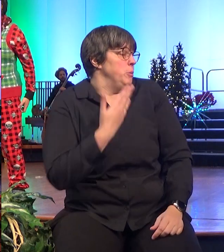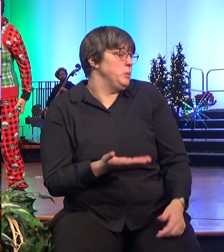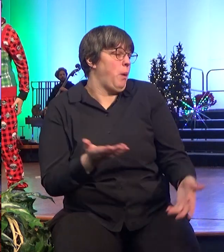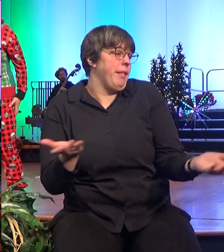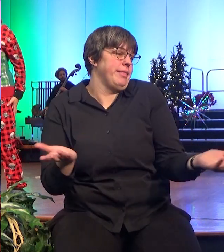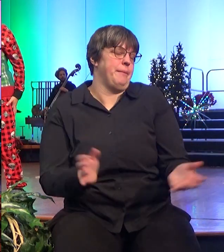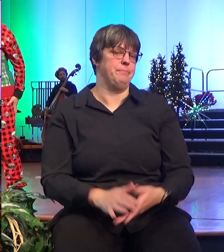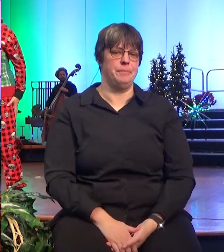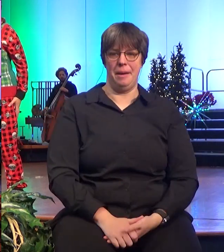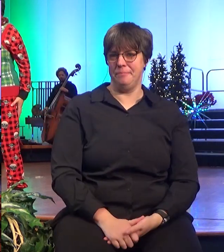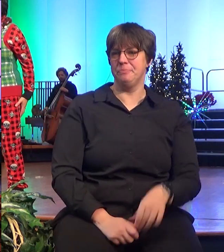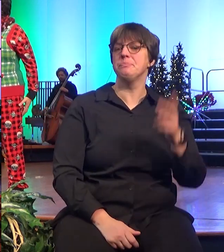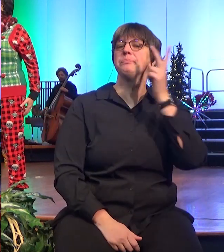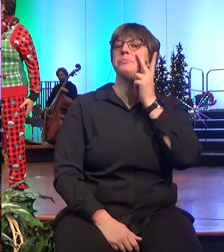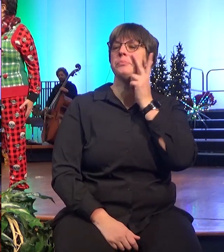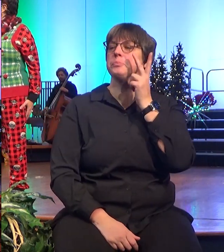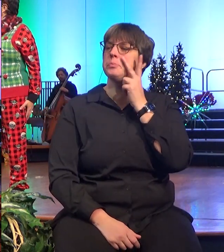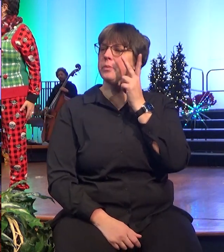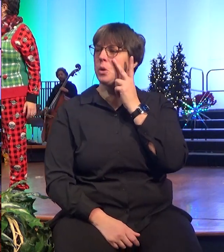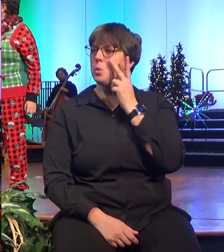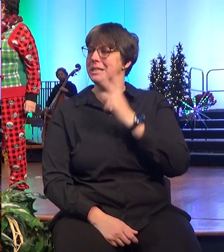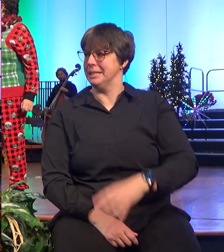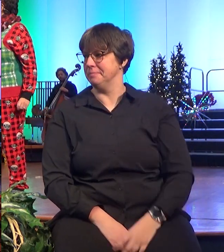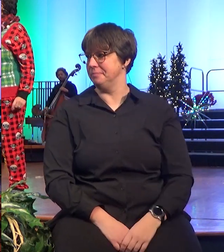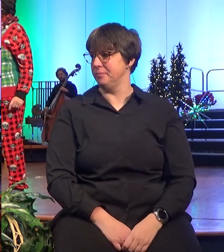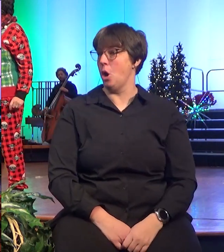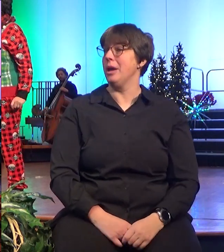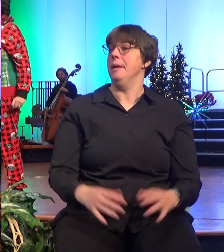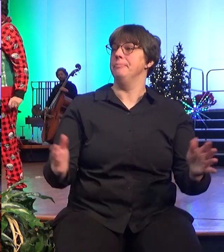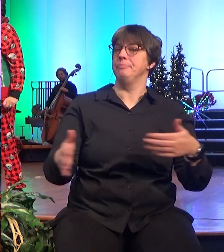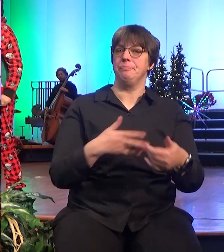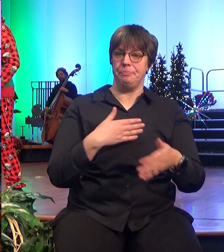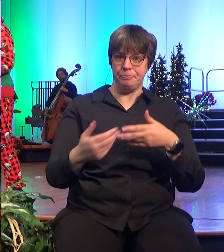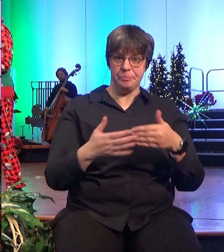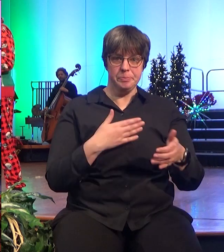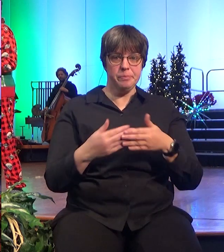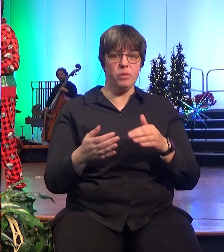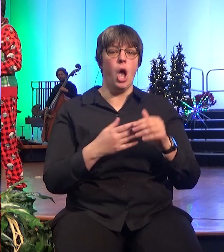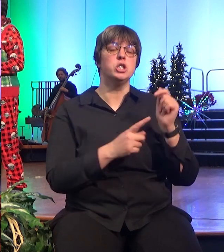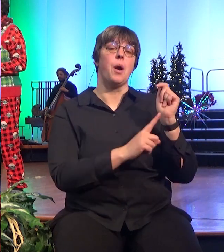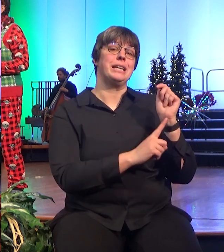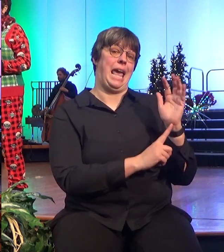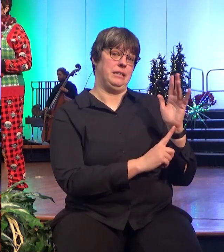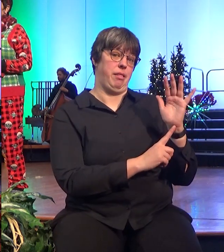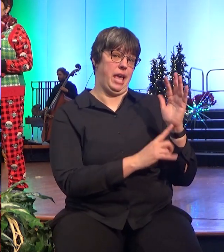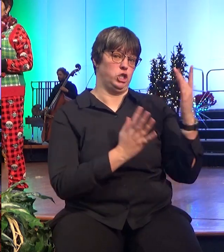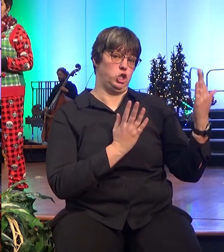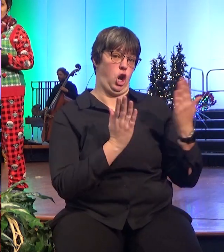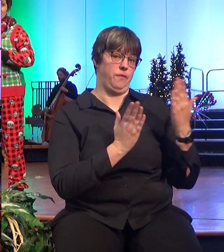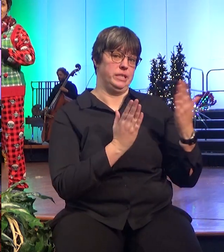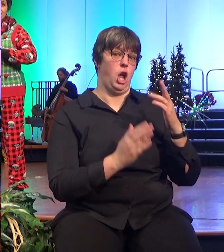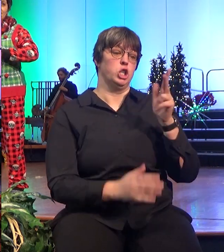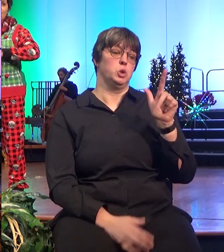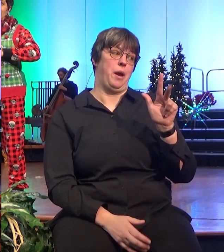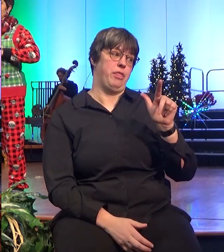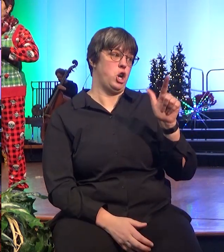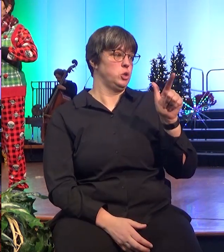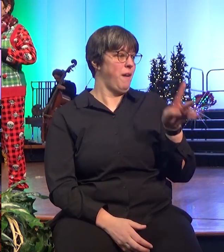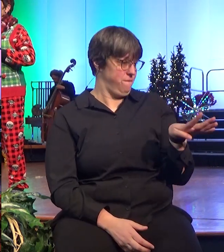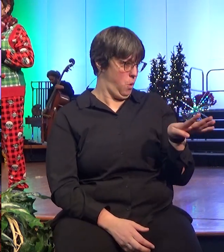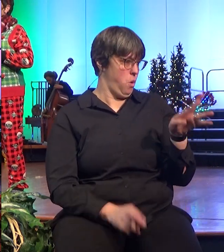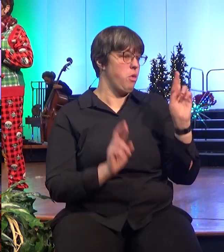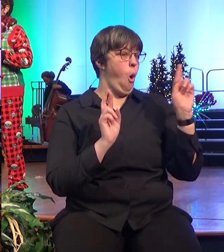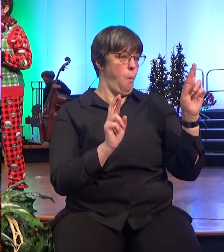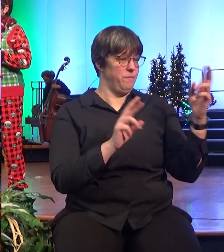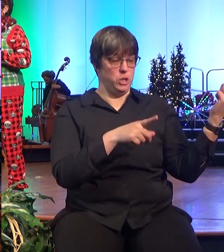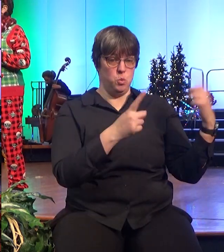see. We'll see how that goes. But anyways, our candlelight services are going to be on the 23rd and 24th. They're beautiful. I hope you will be